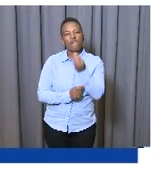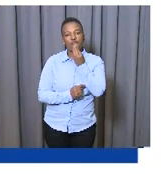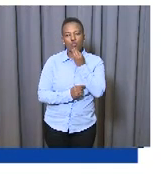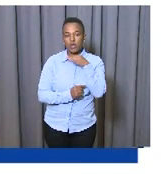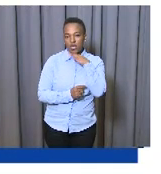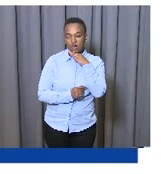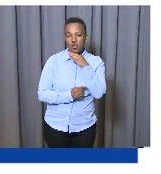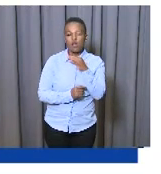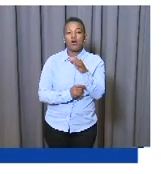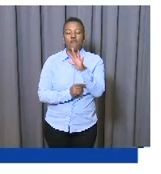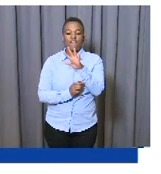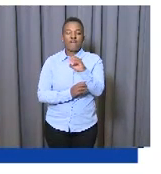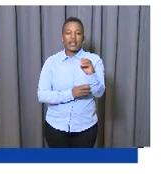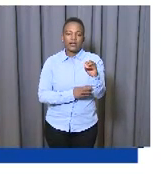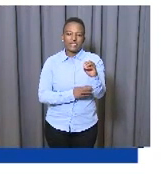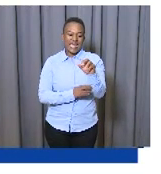people,